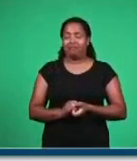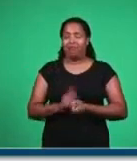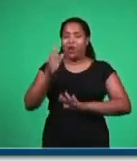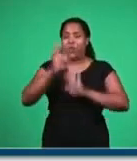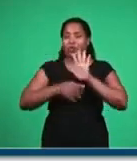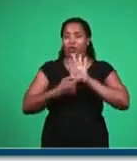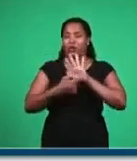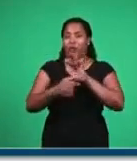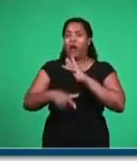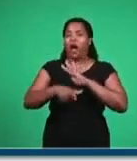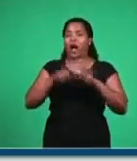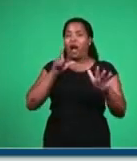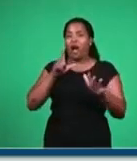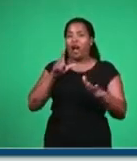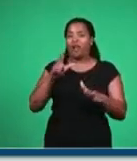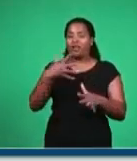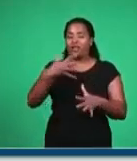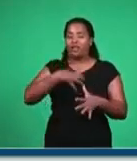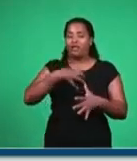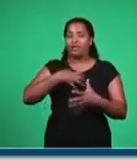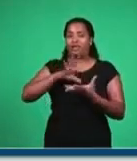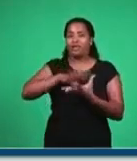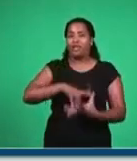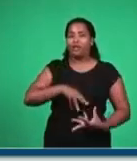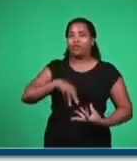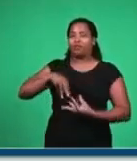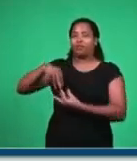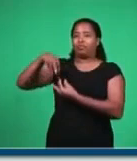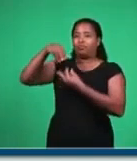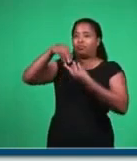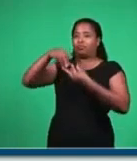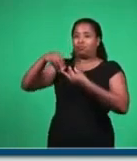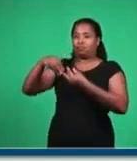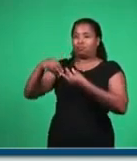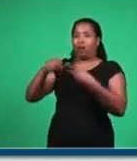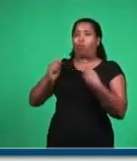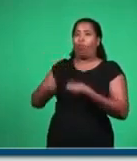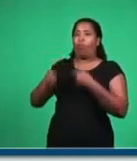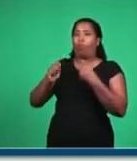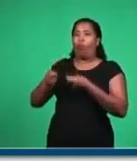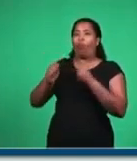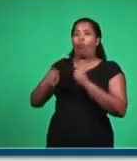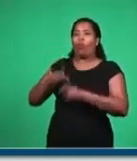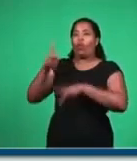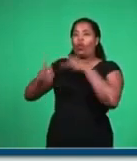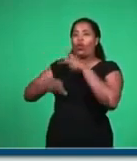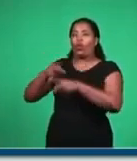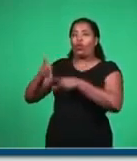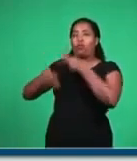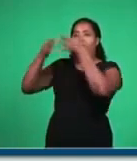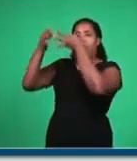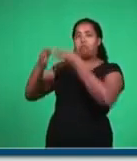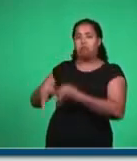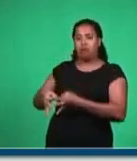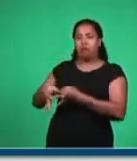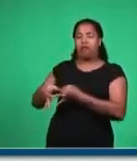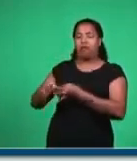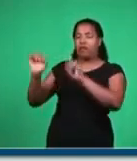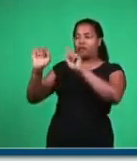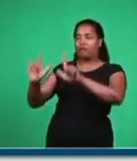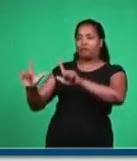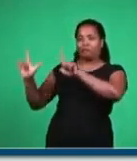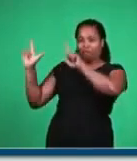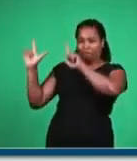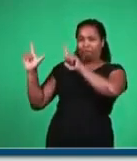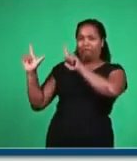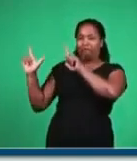Before I was even aware, my soul had made me as the chariots of my noble people. So let's